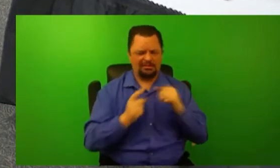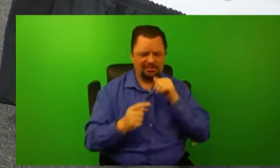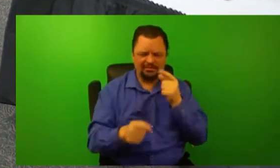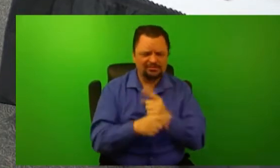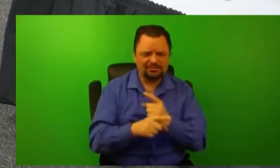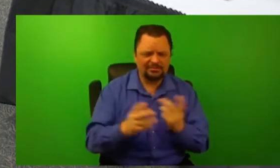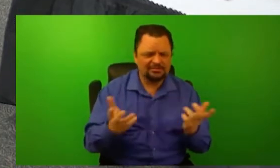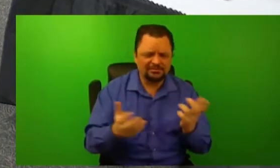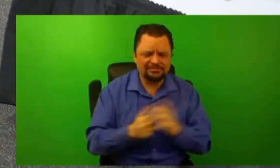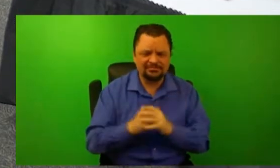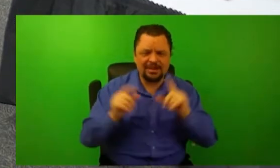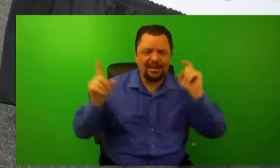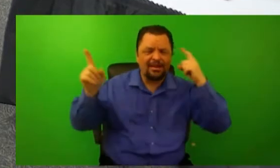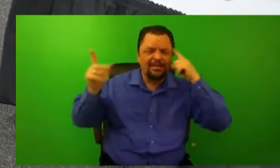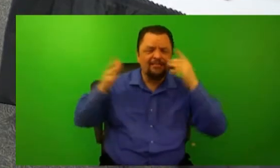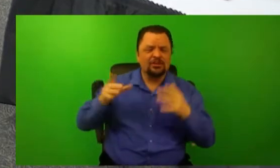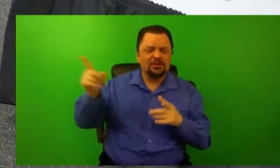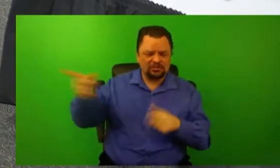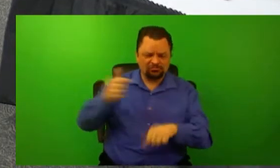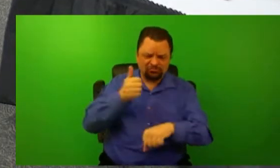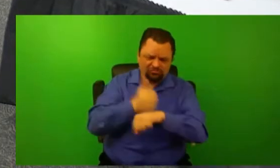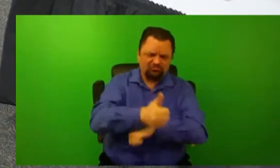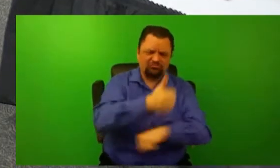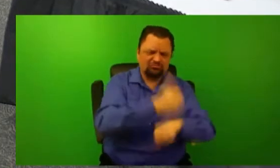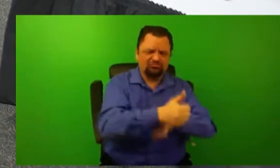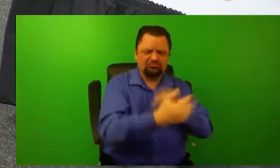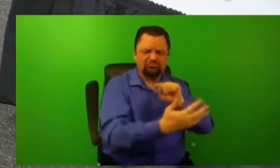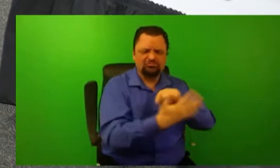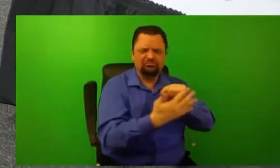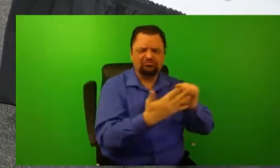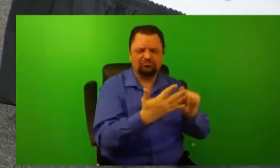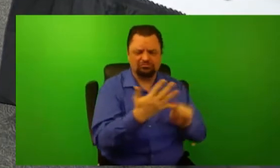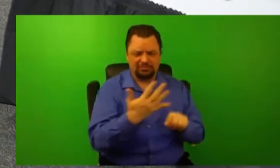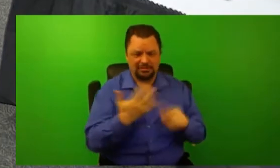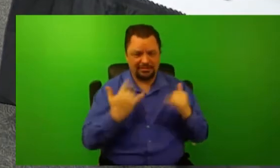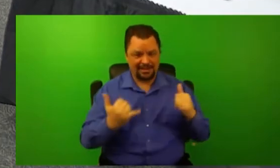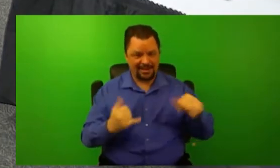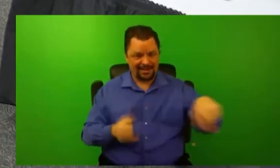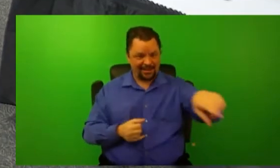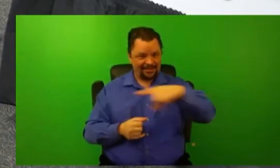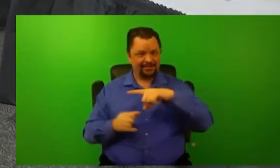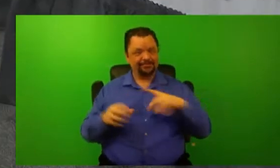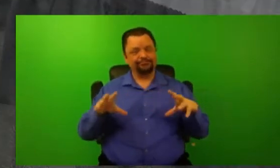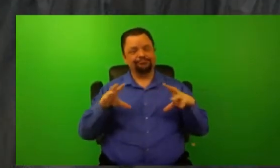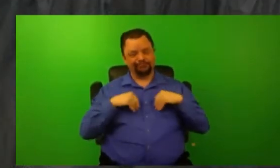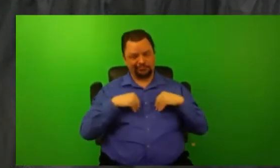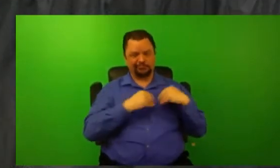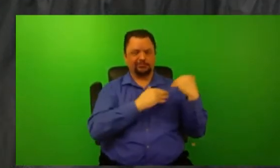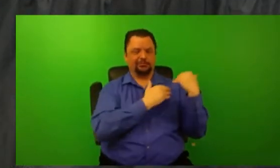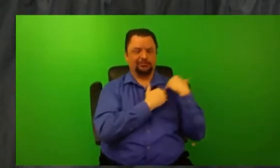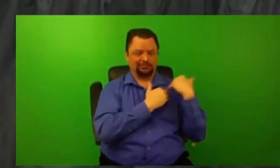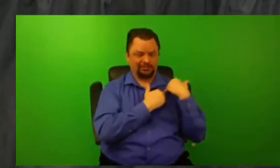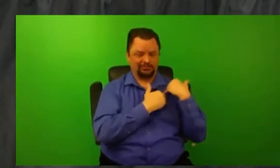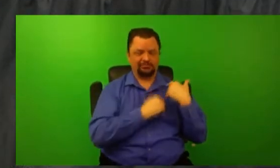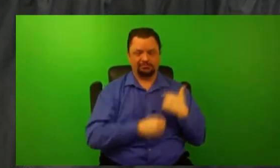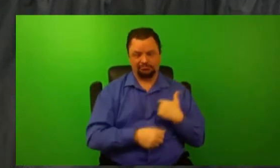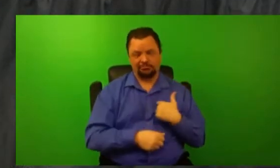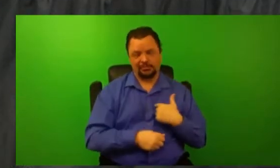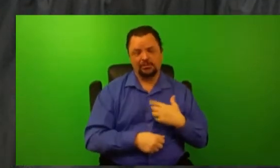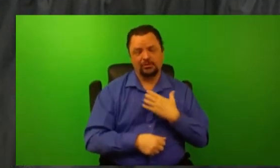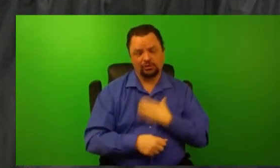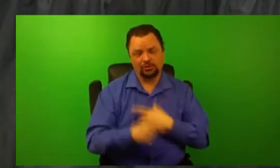you having to answer for those decisions that you've made, and I wish you the best of luck. Thanks. Thank you for your comments. Appreciate